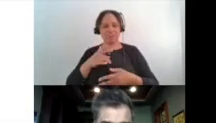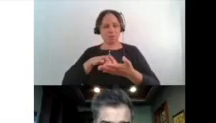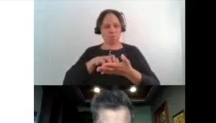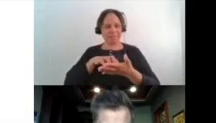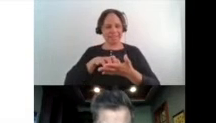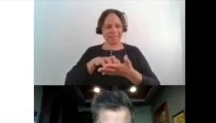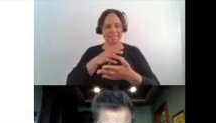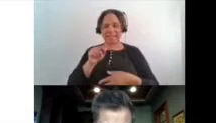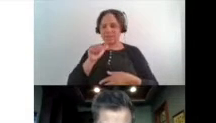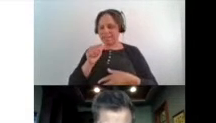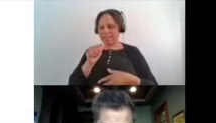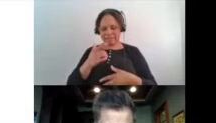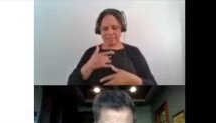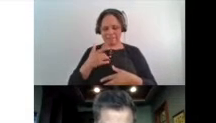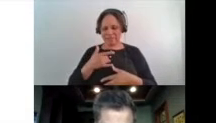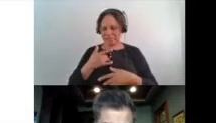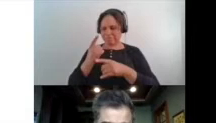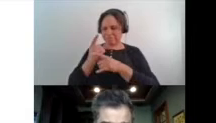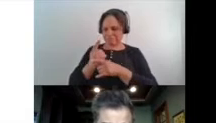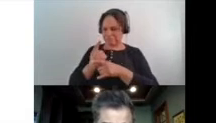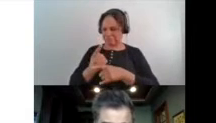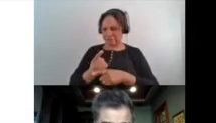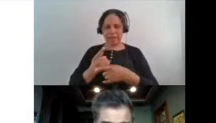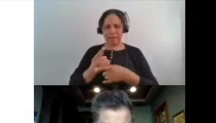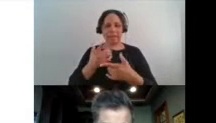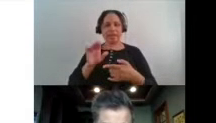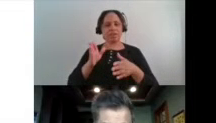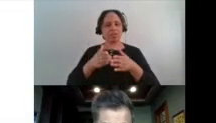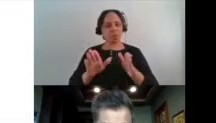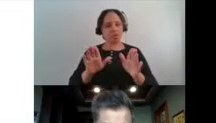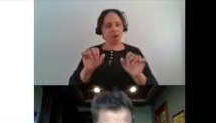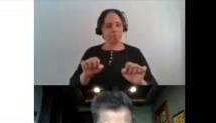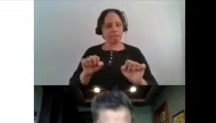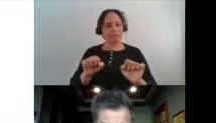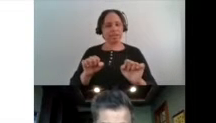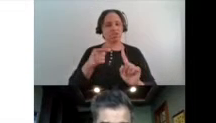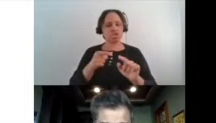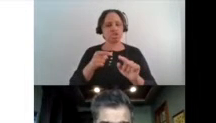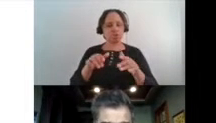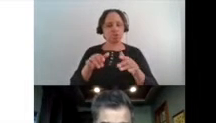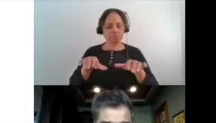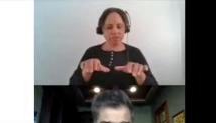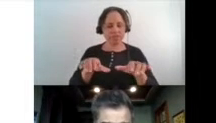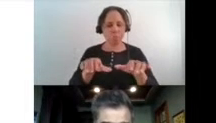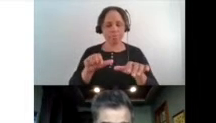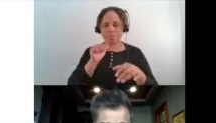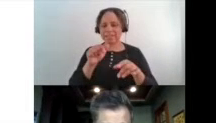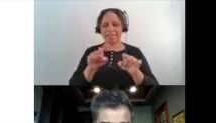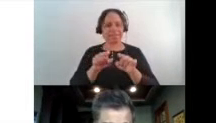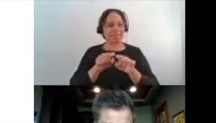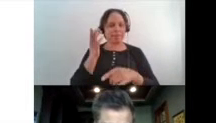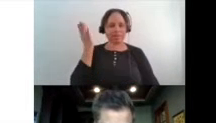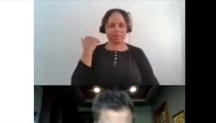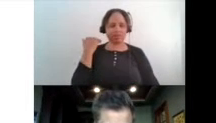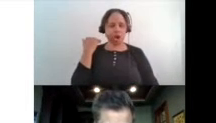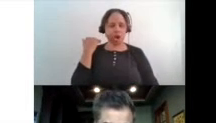not himself, and his overall ability to perform and function was not the same as it was before